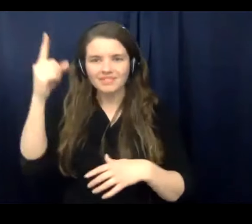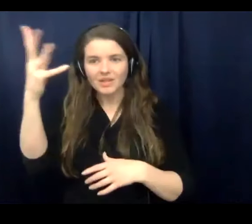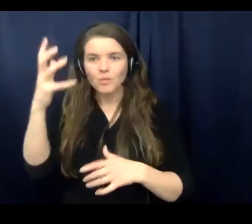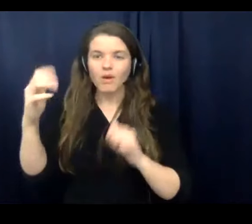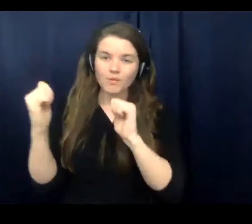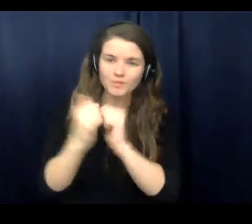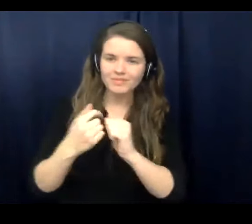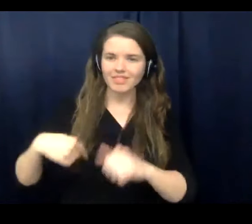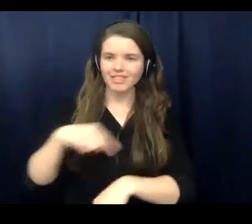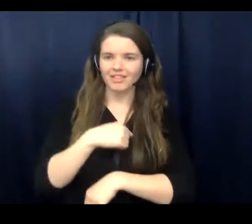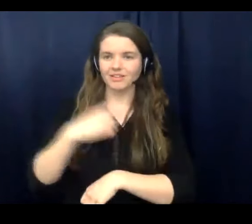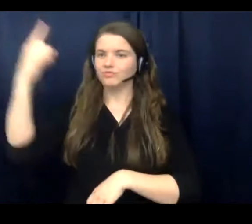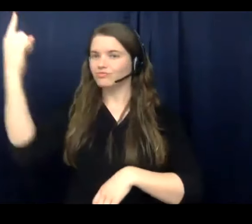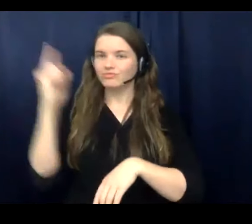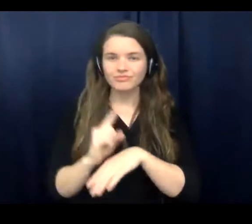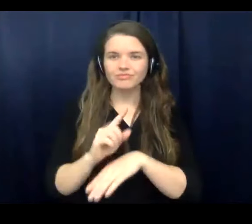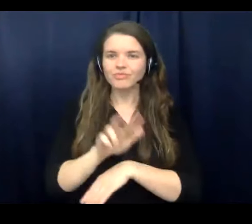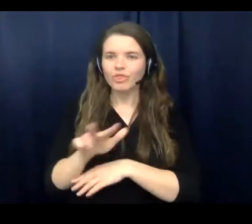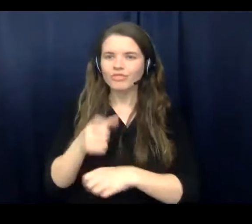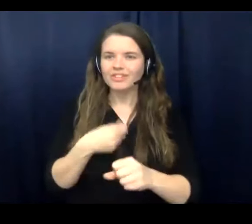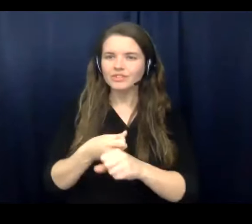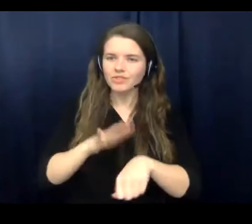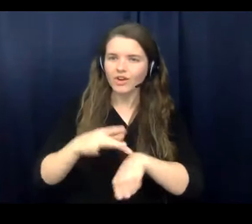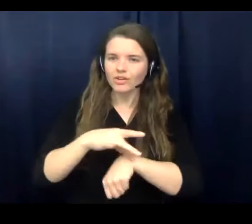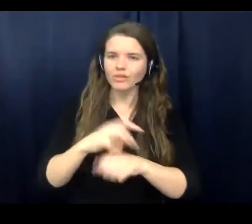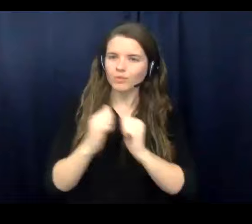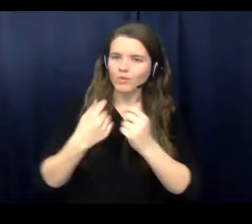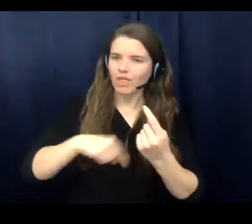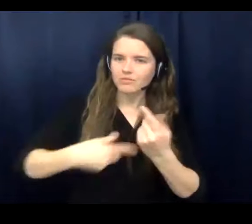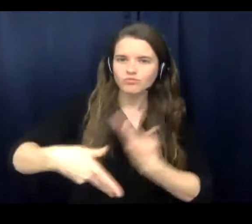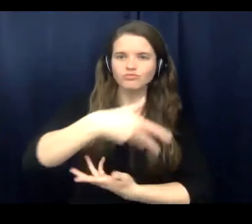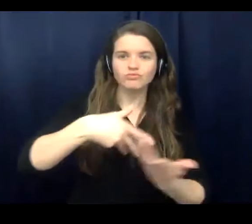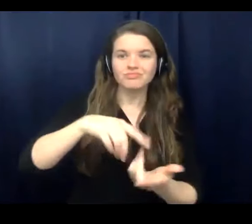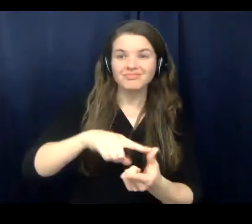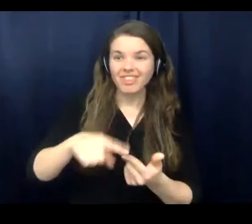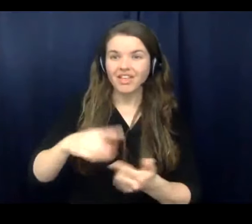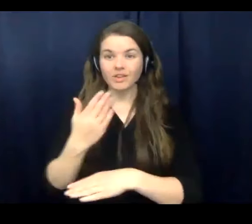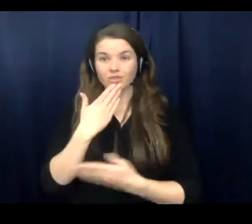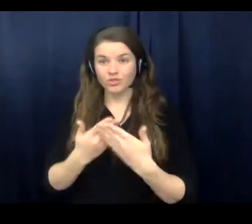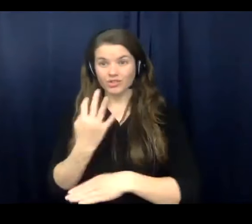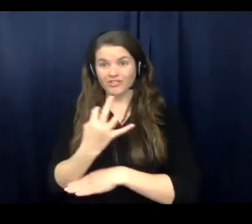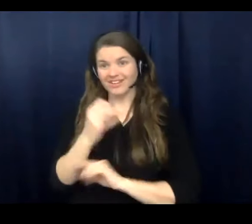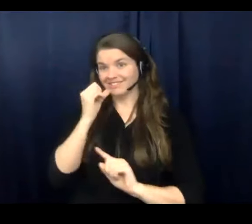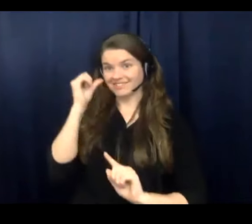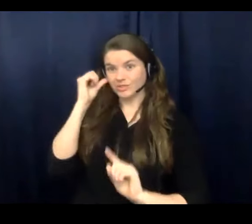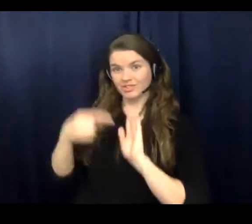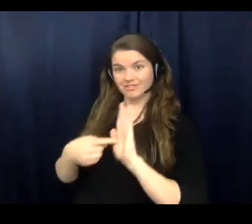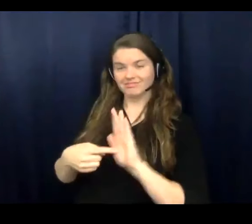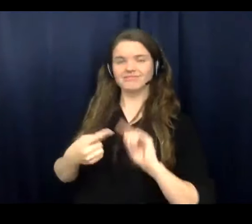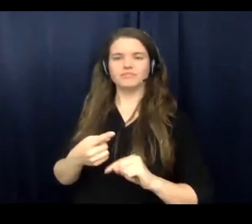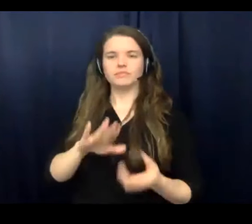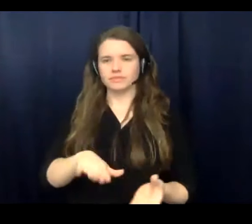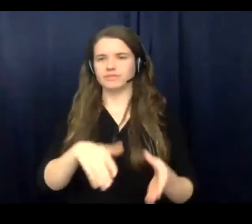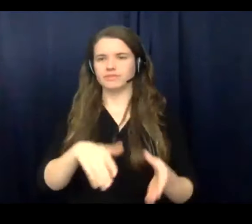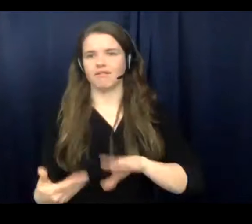for 33 years on the earth, and then died on Good Friday yesterday. And we would say,